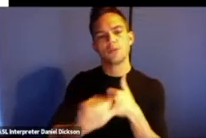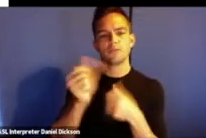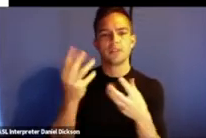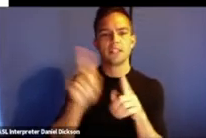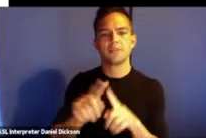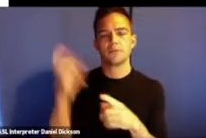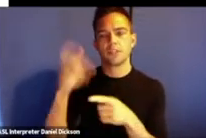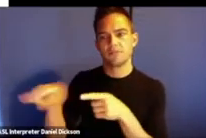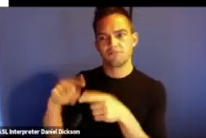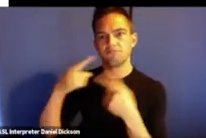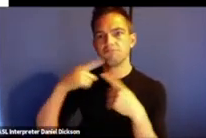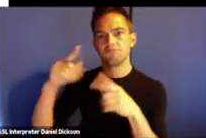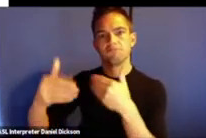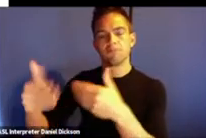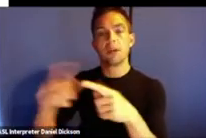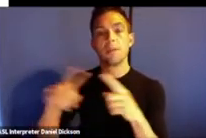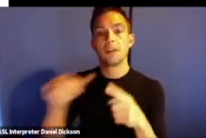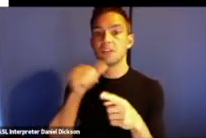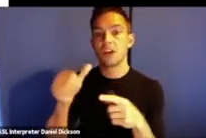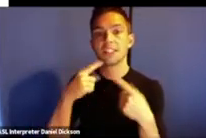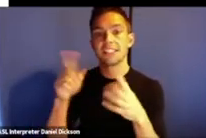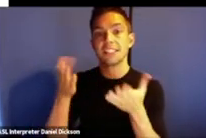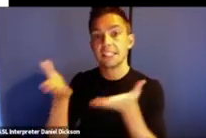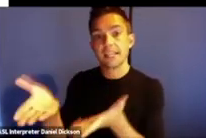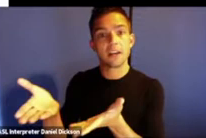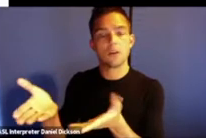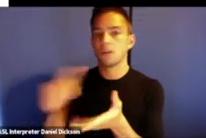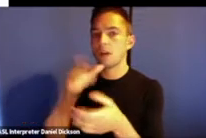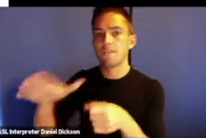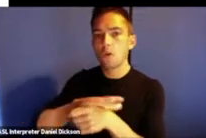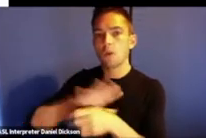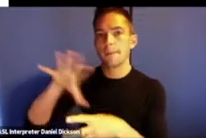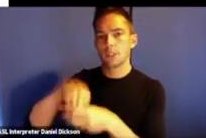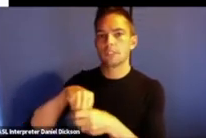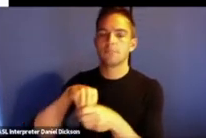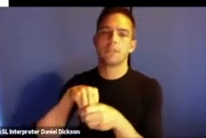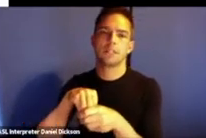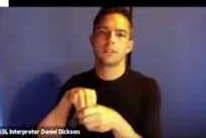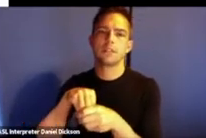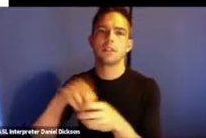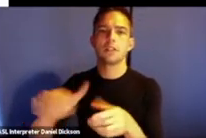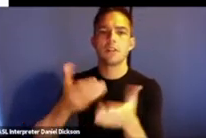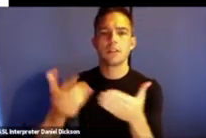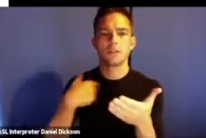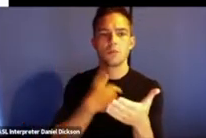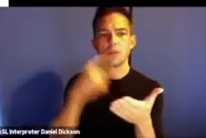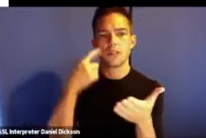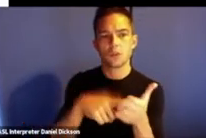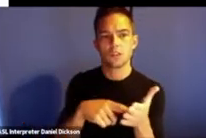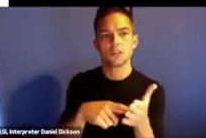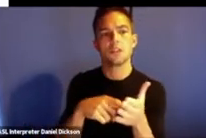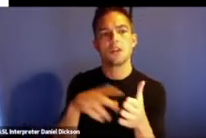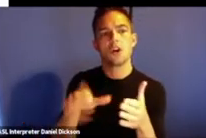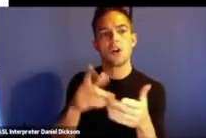disabilities were not really succeeding there and were not fully participating. And the other interesting thing we noticed is that in all